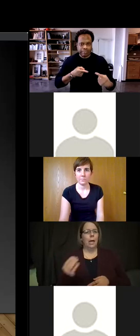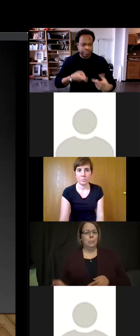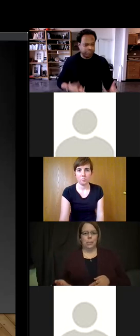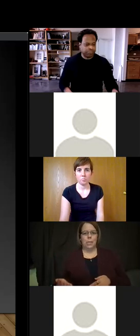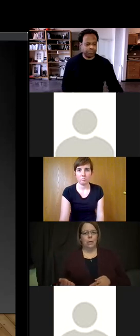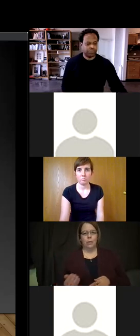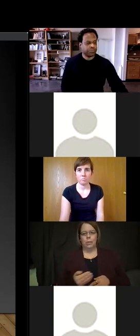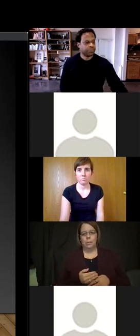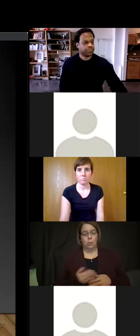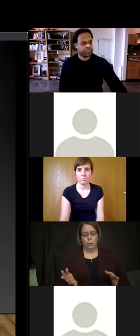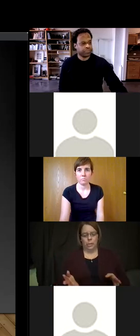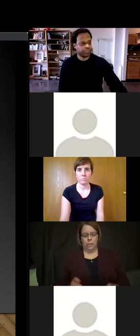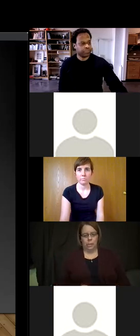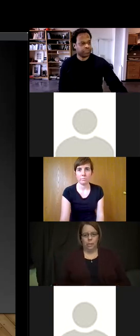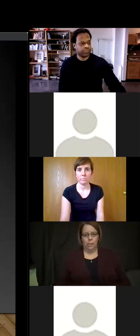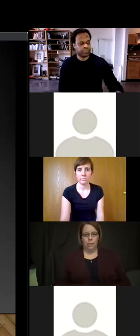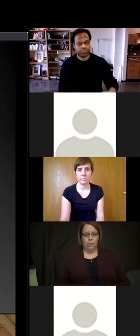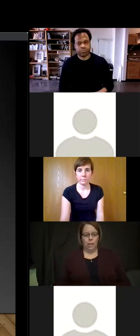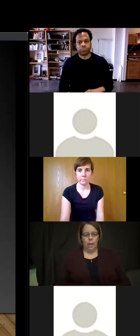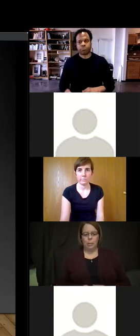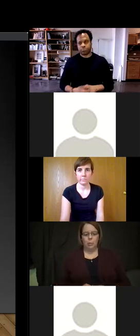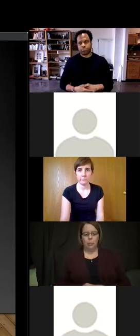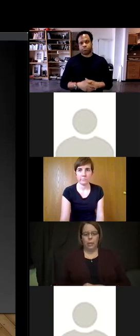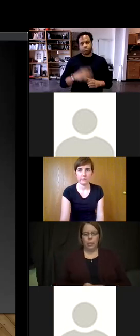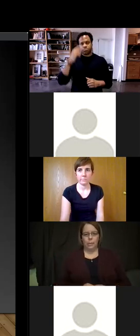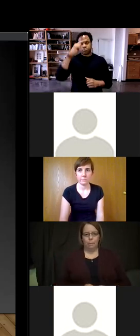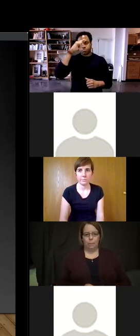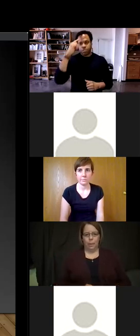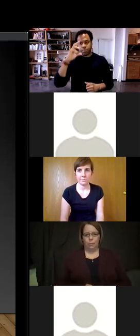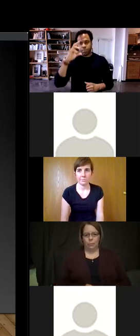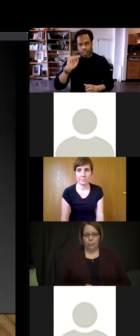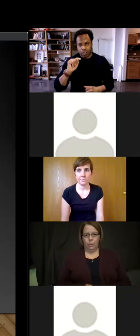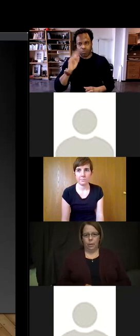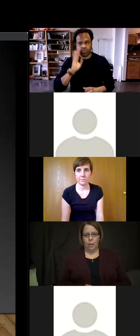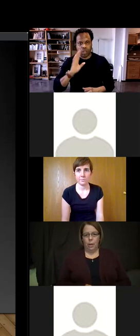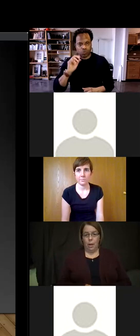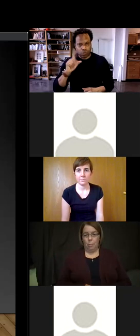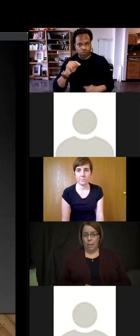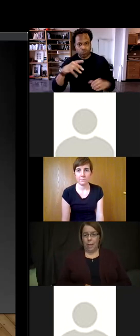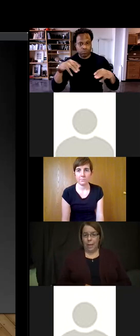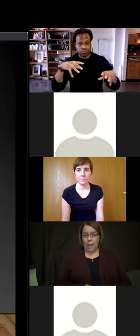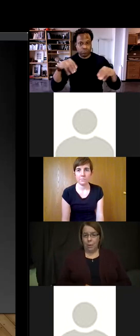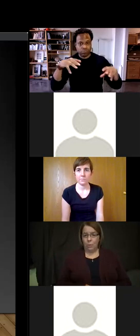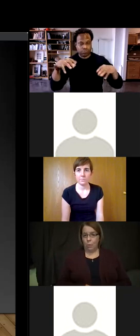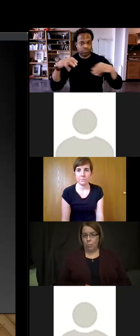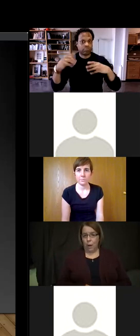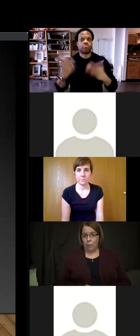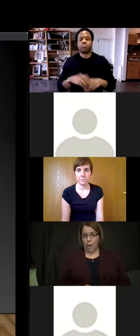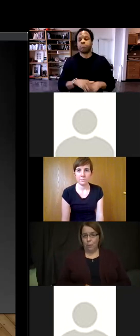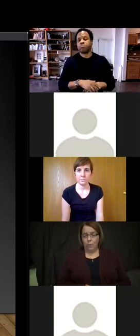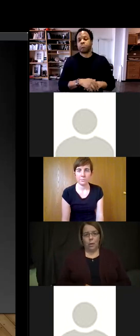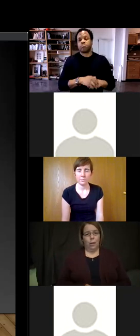but the hospital staff is clueless. It happens both ways. A blackout or